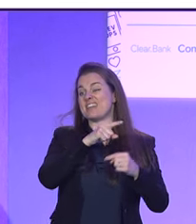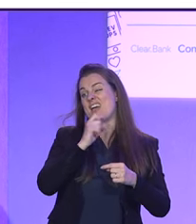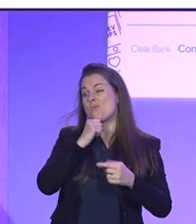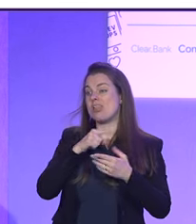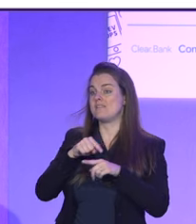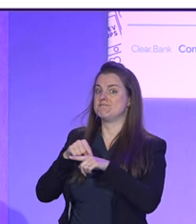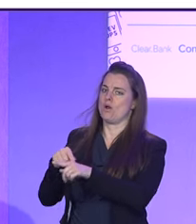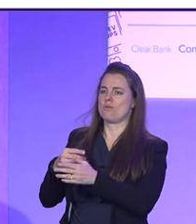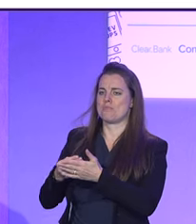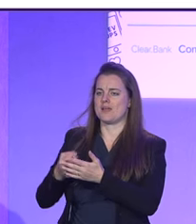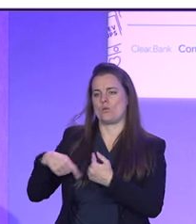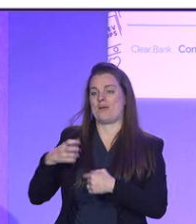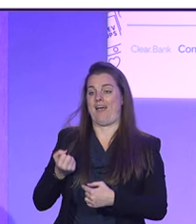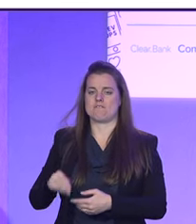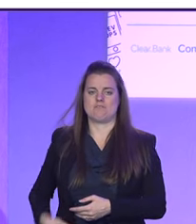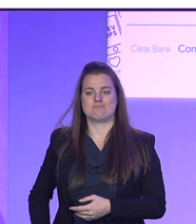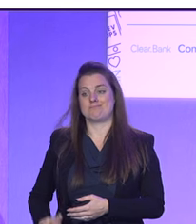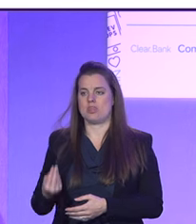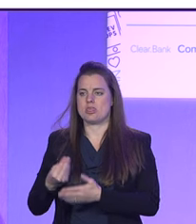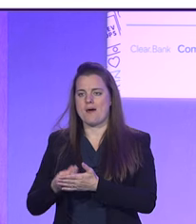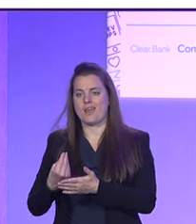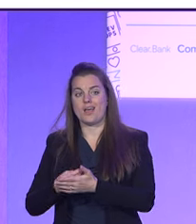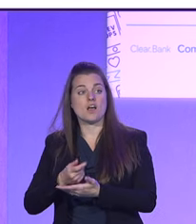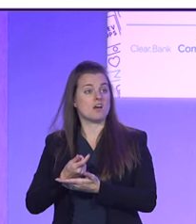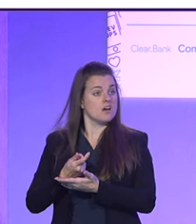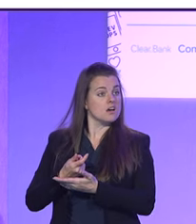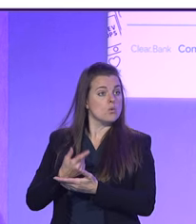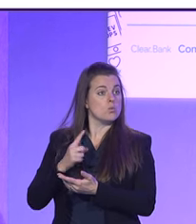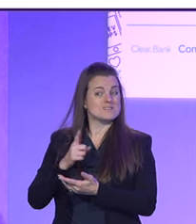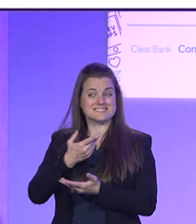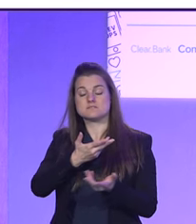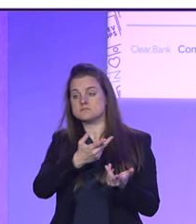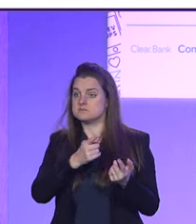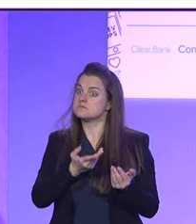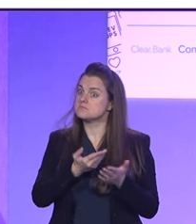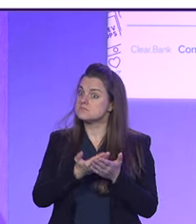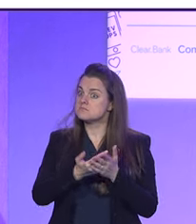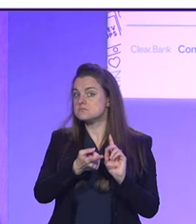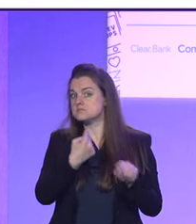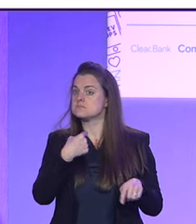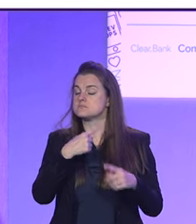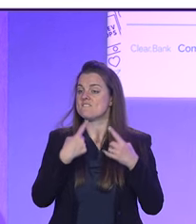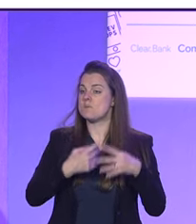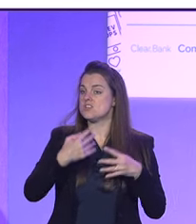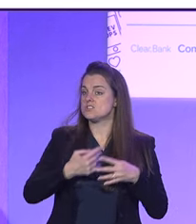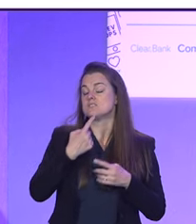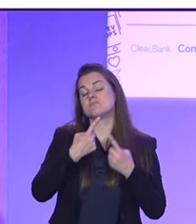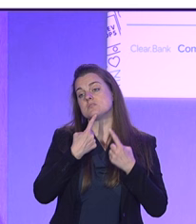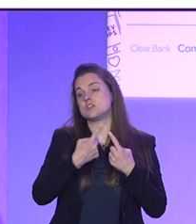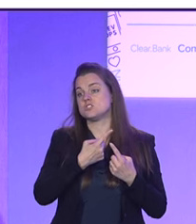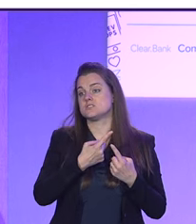if more people start to make their voice heard, they will basically start